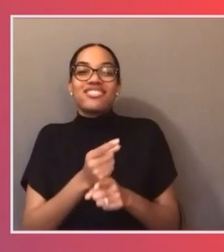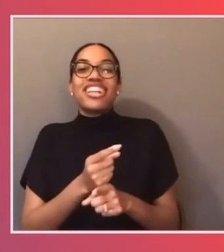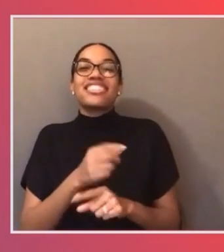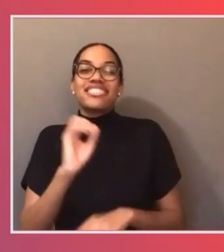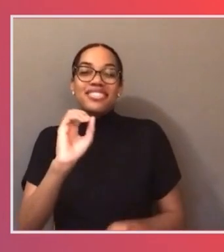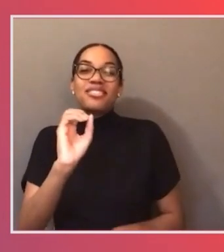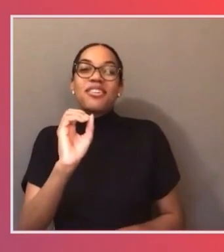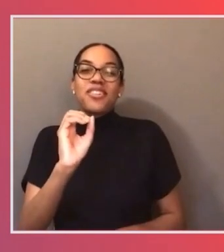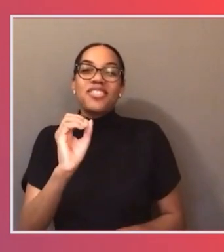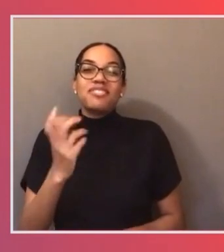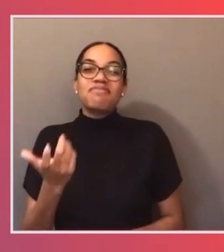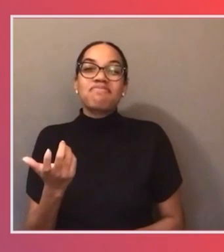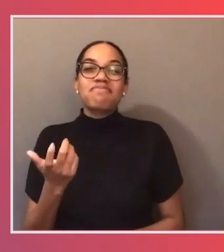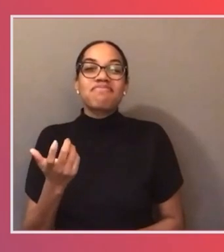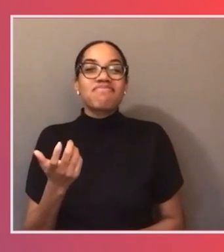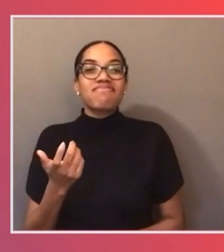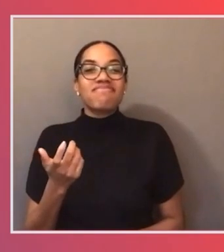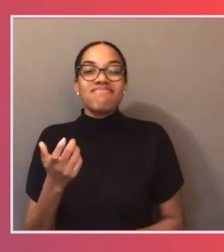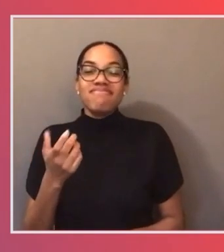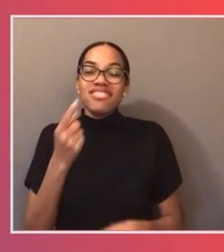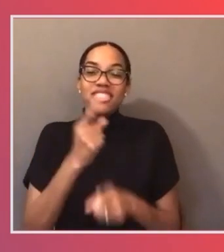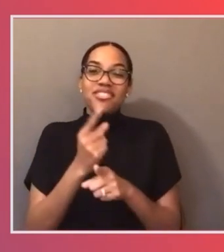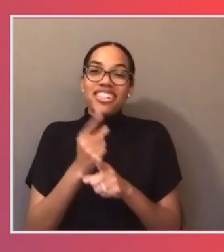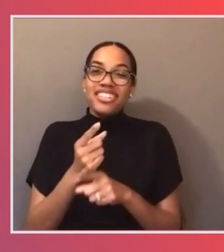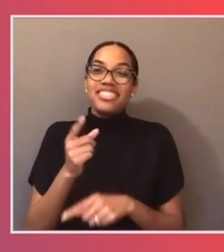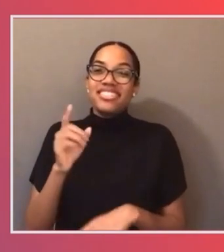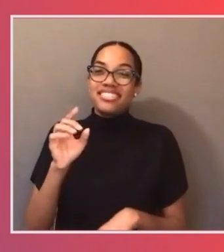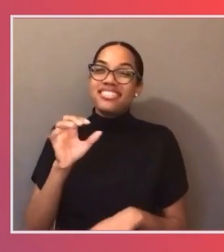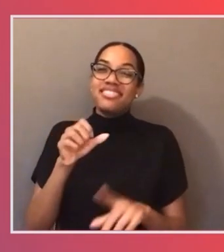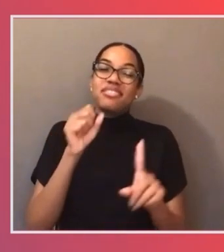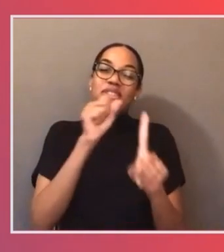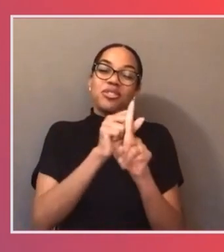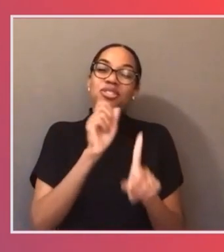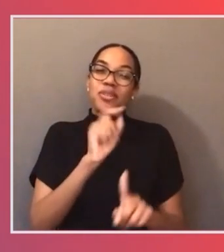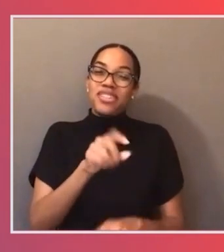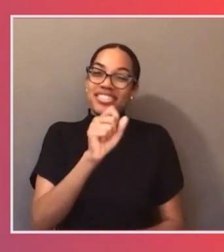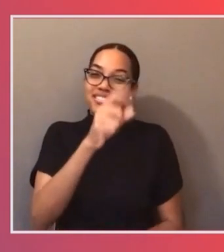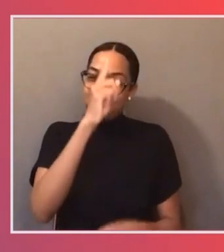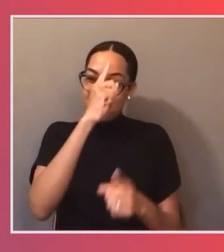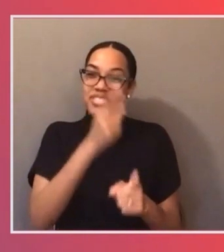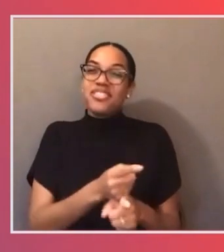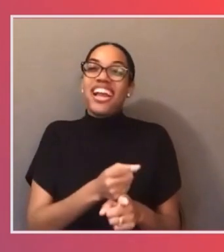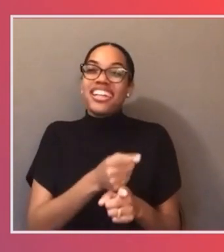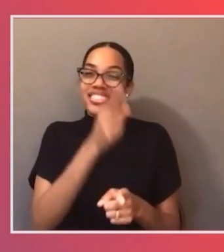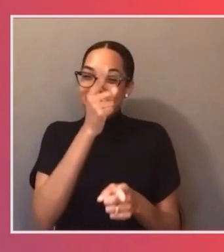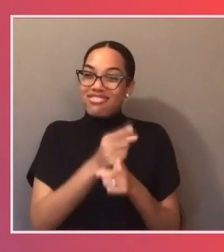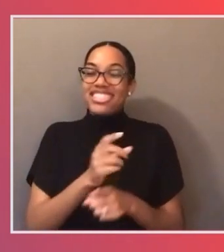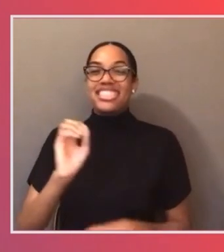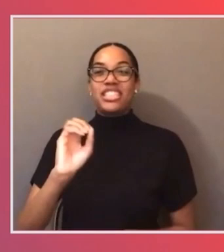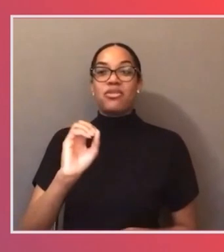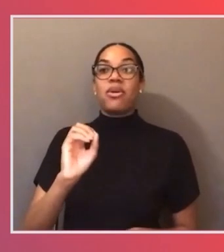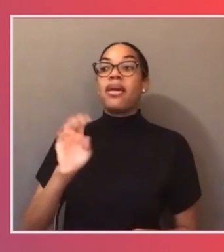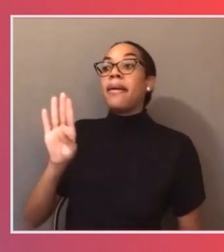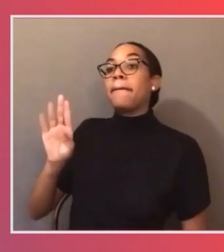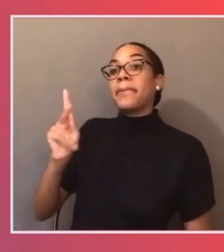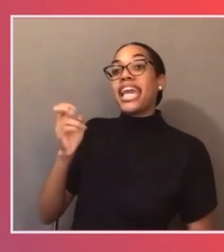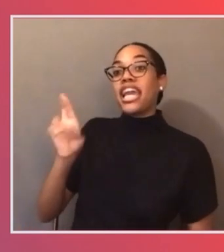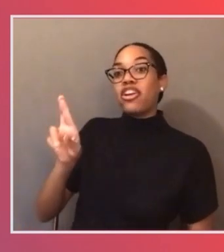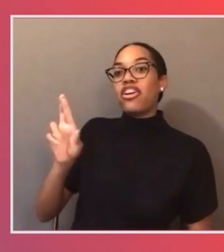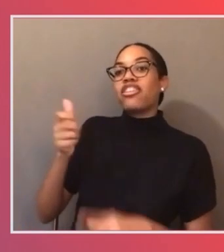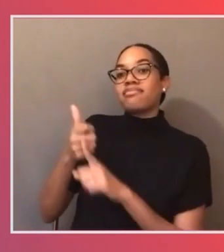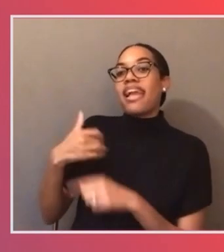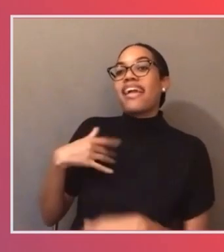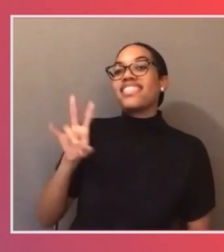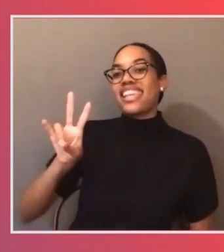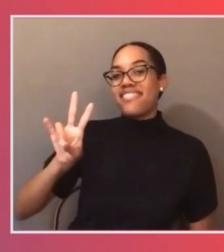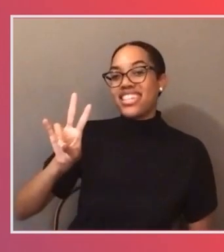later. Yeah, you're right. It's 0 for Hulk. It's 7 for Banner. There we go. All right. Oh, it was a trick question. Trick question.